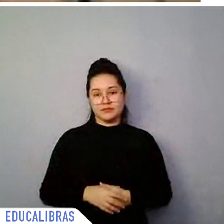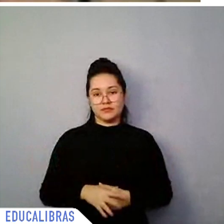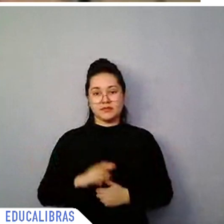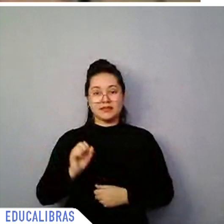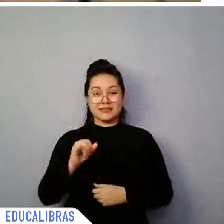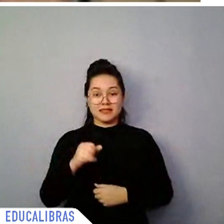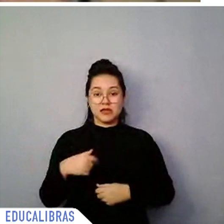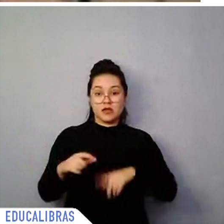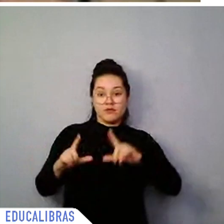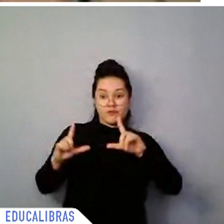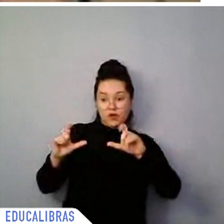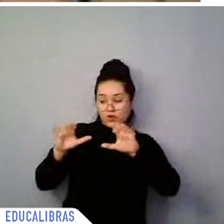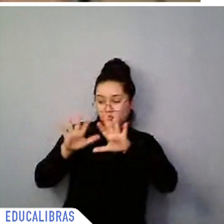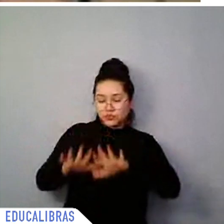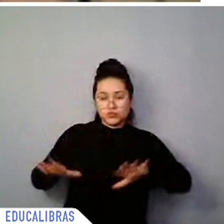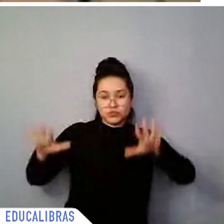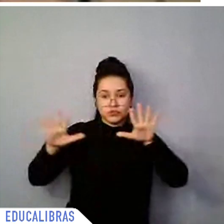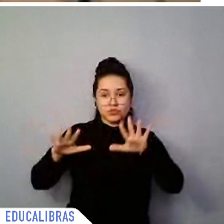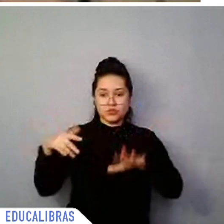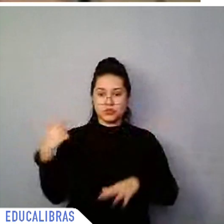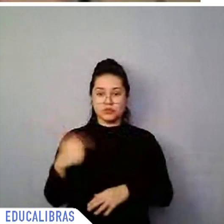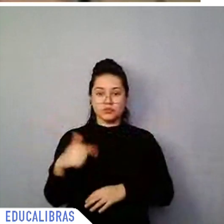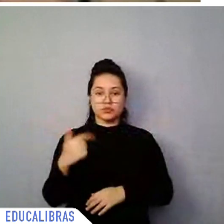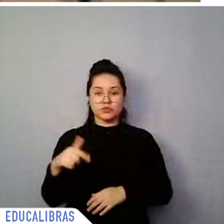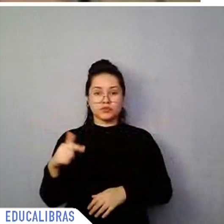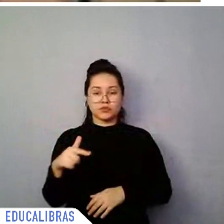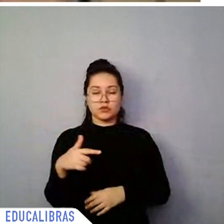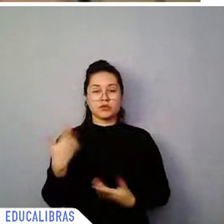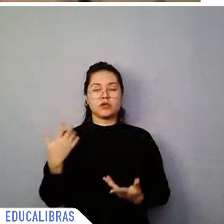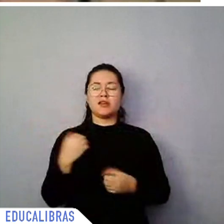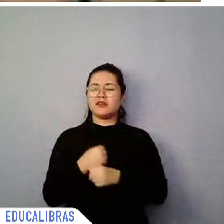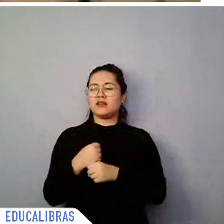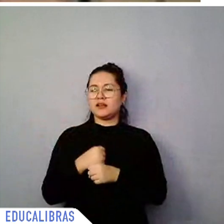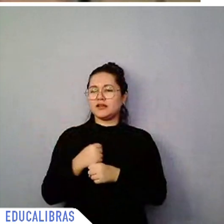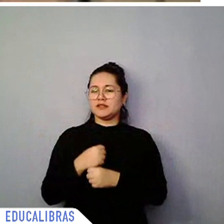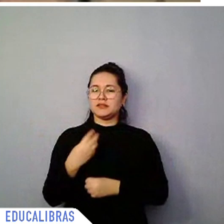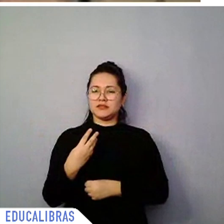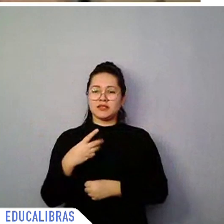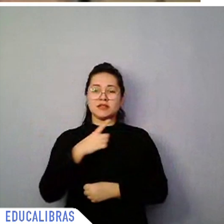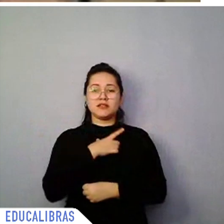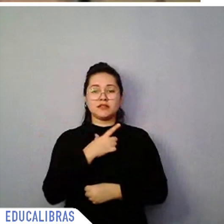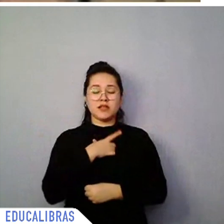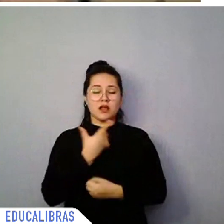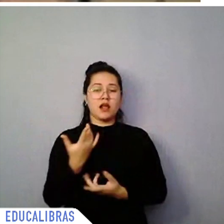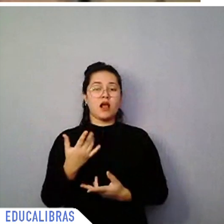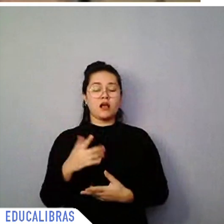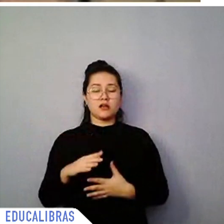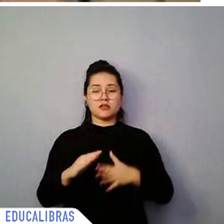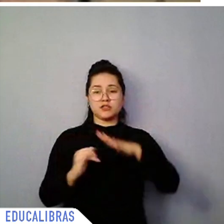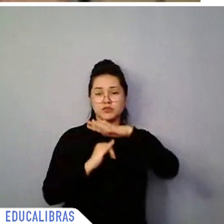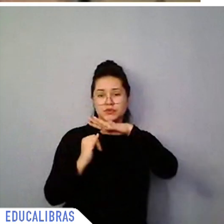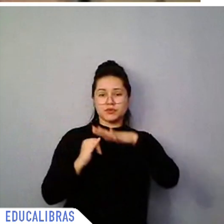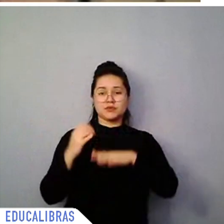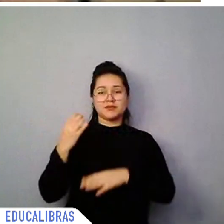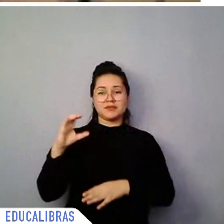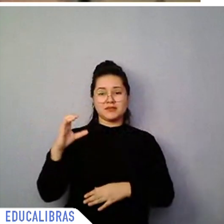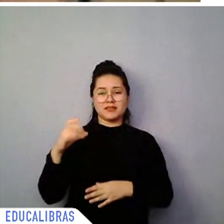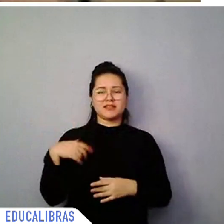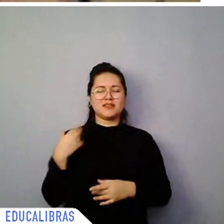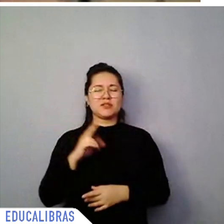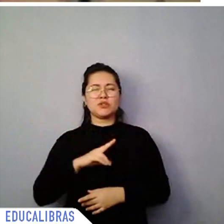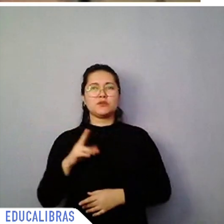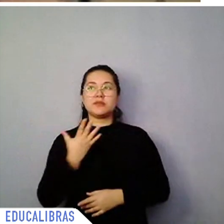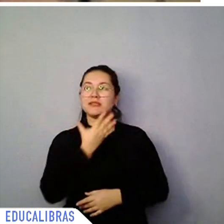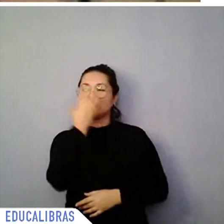anything. Because if you do not have a panorama of what we have in Brazil, this is not going